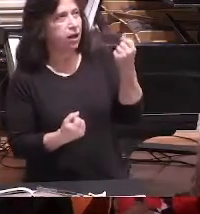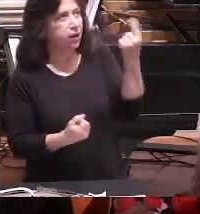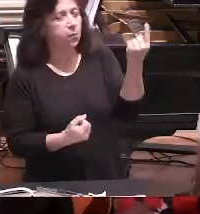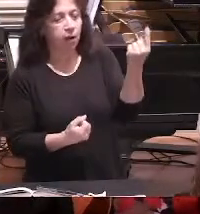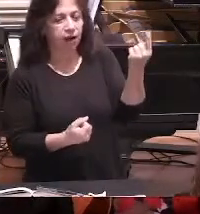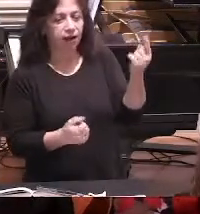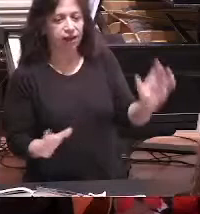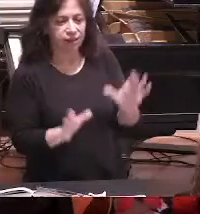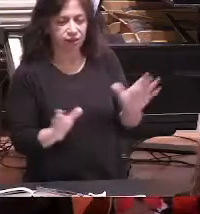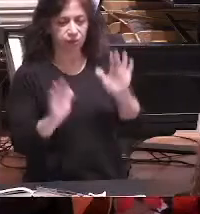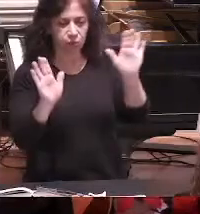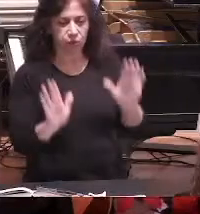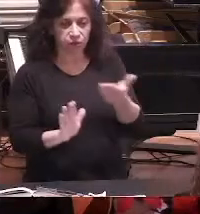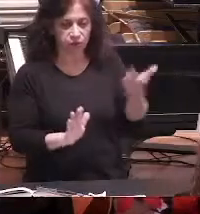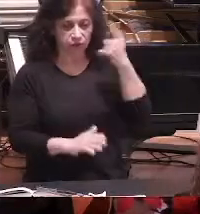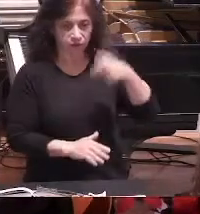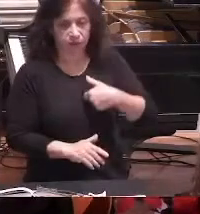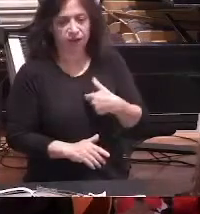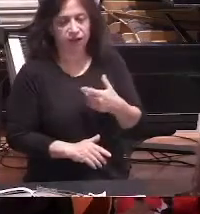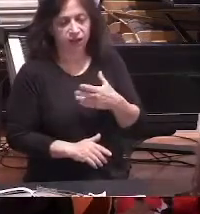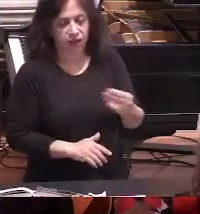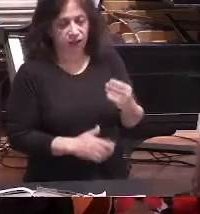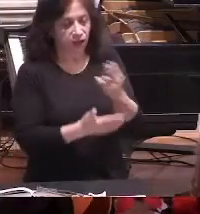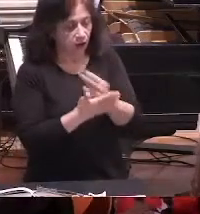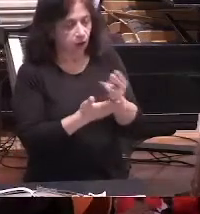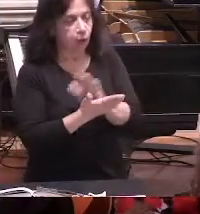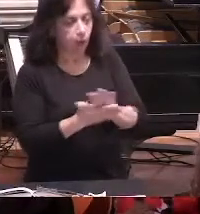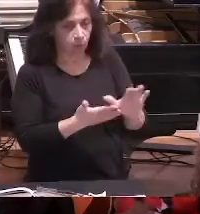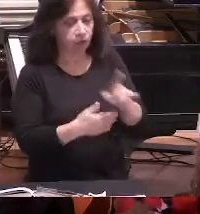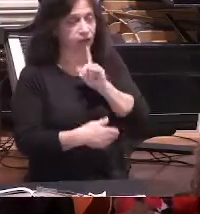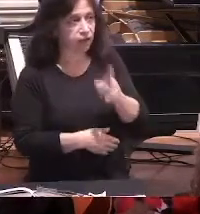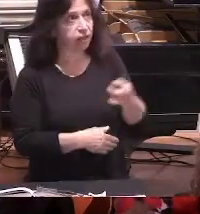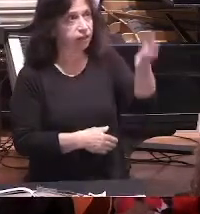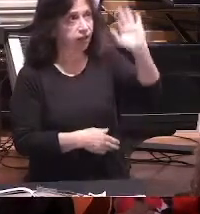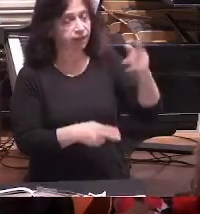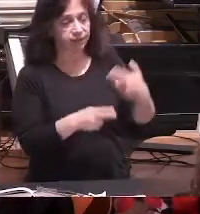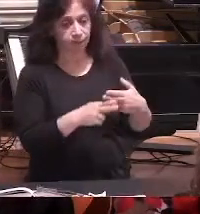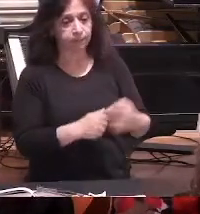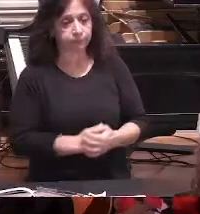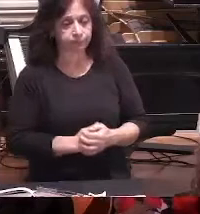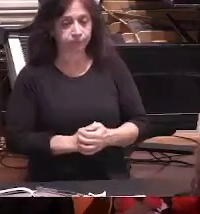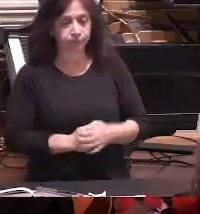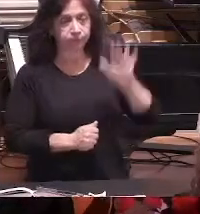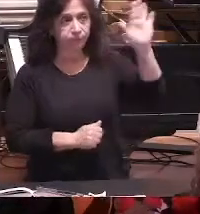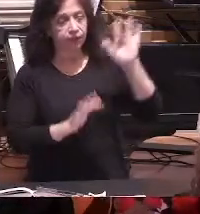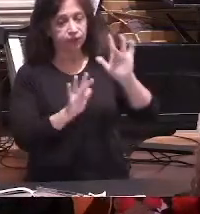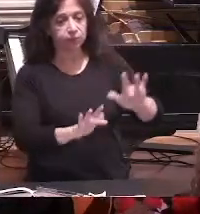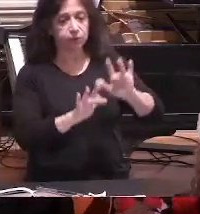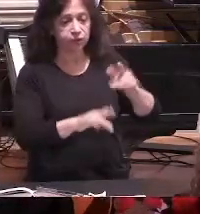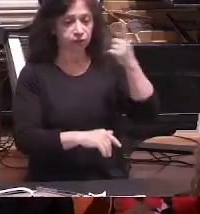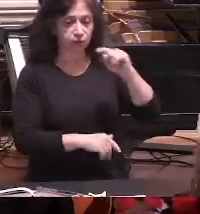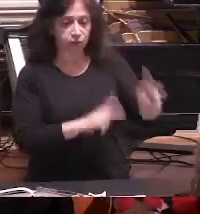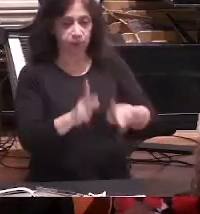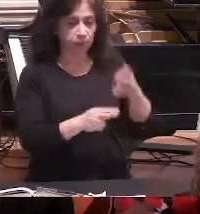great things for me, and holy is God's name. His mercy is for those